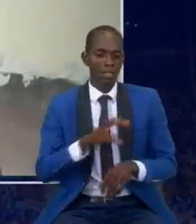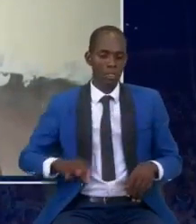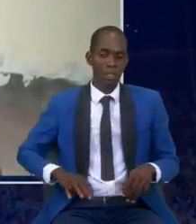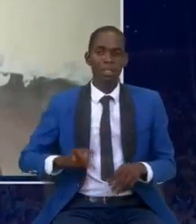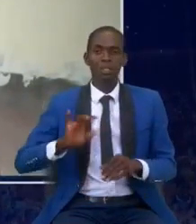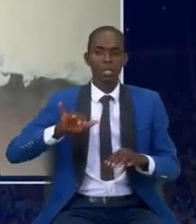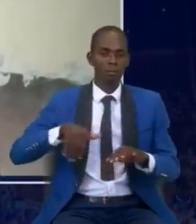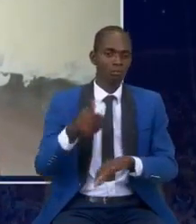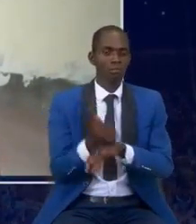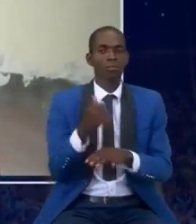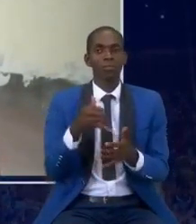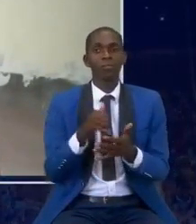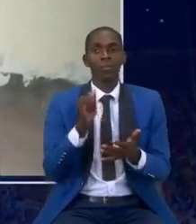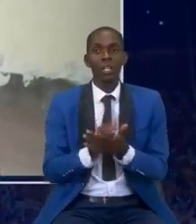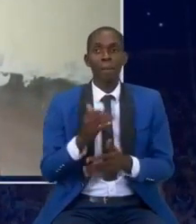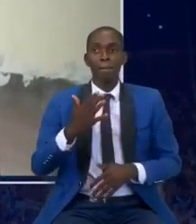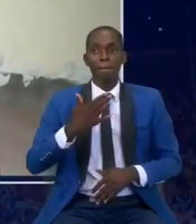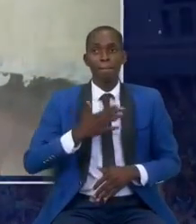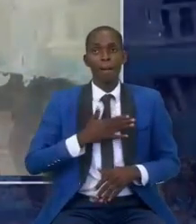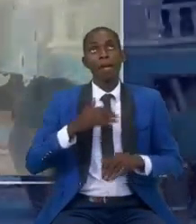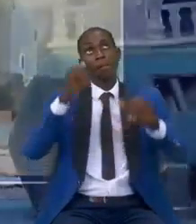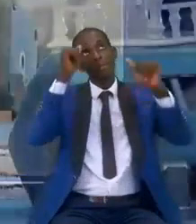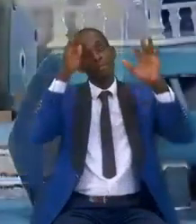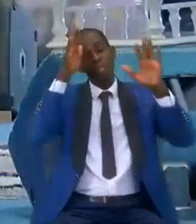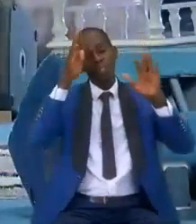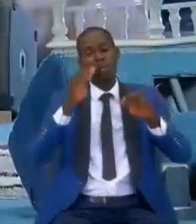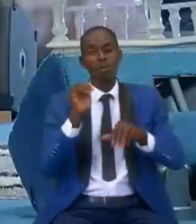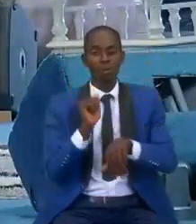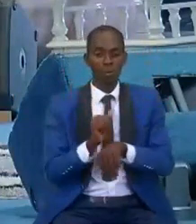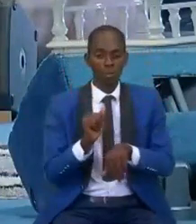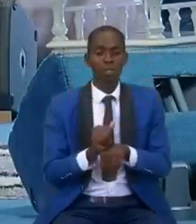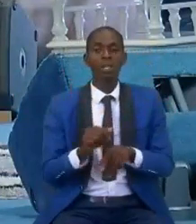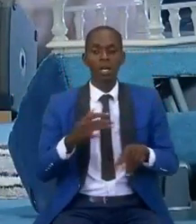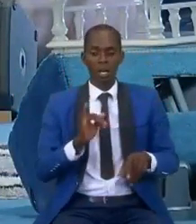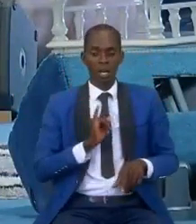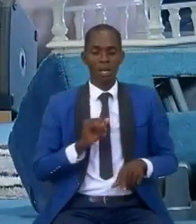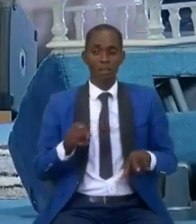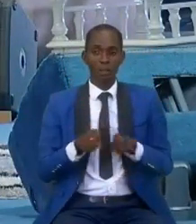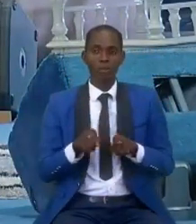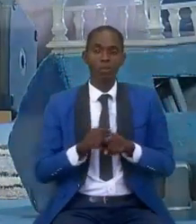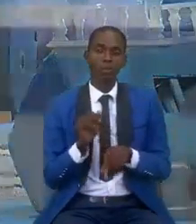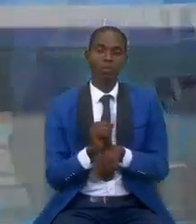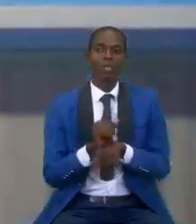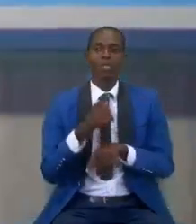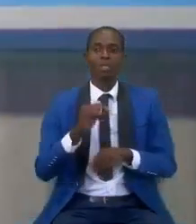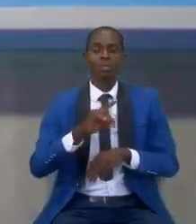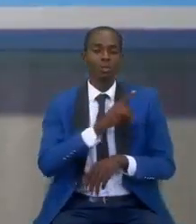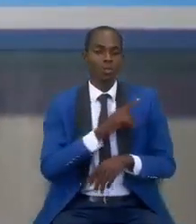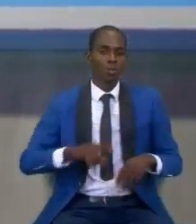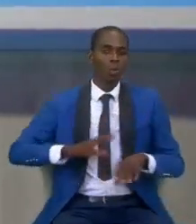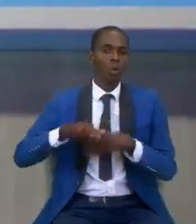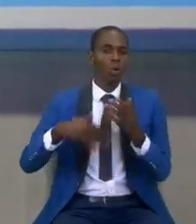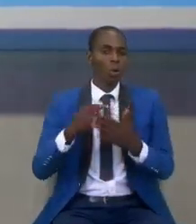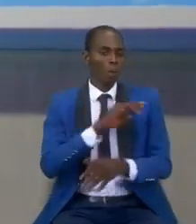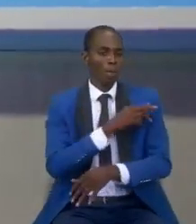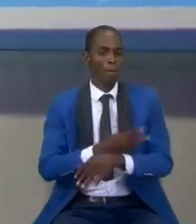I walk. The Almighty is still at work. At work to save, is mighty to save. At work to